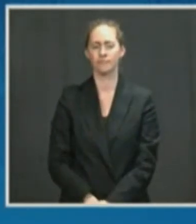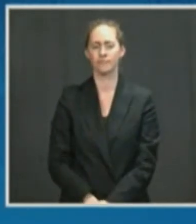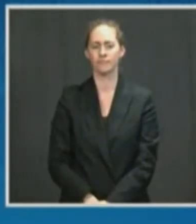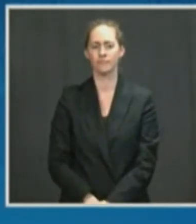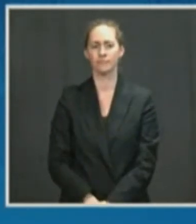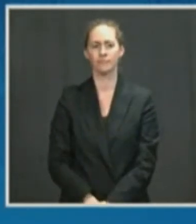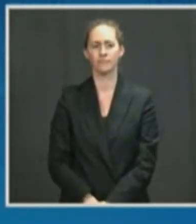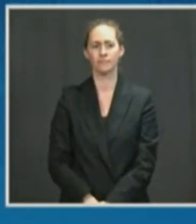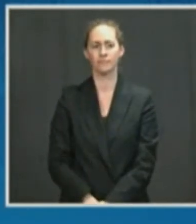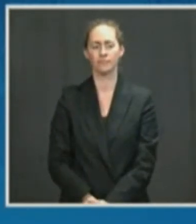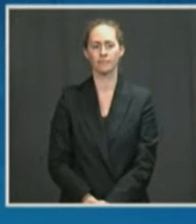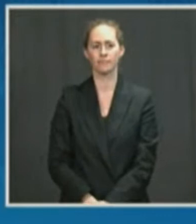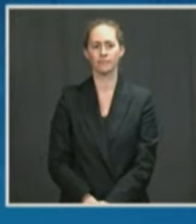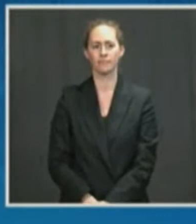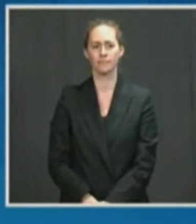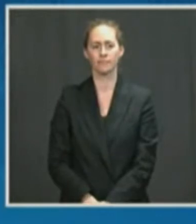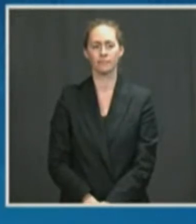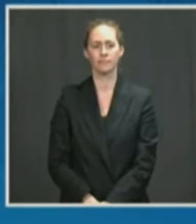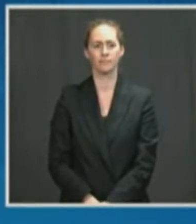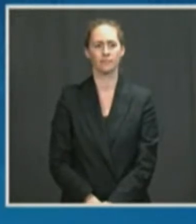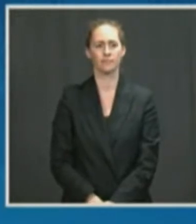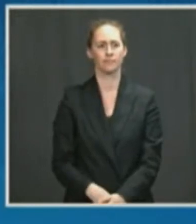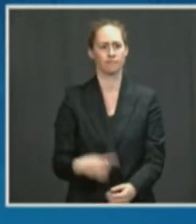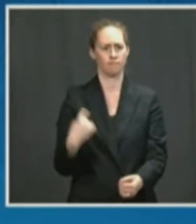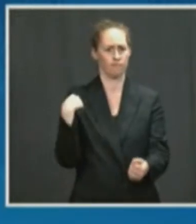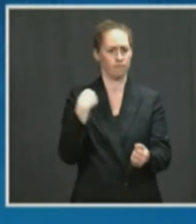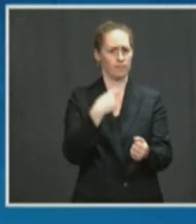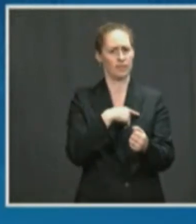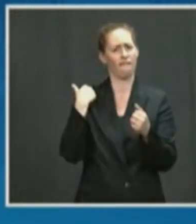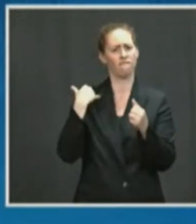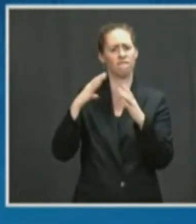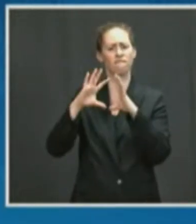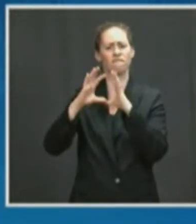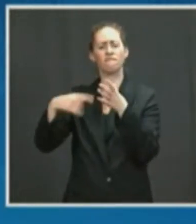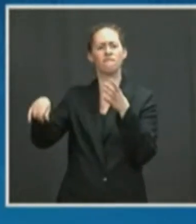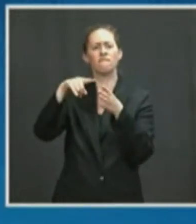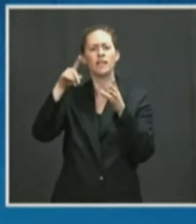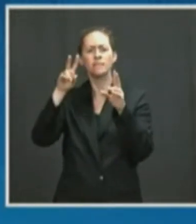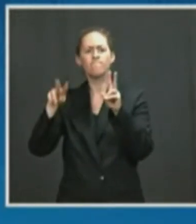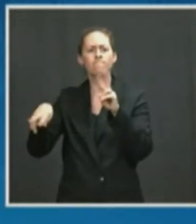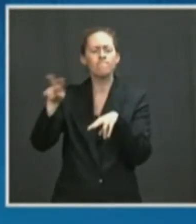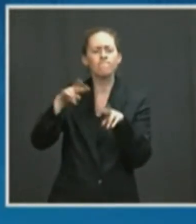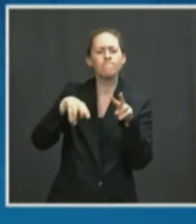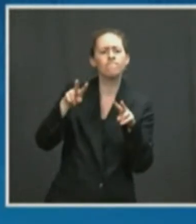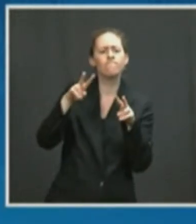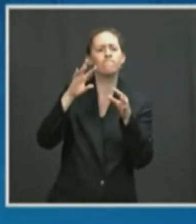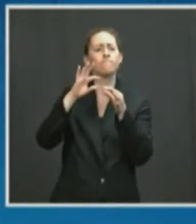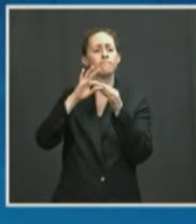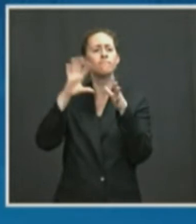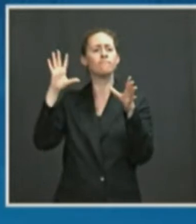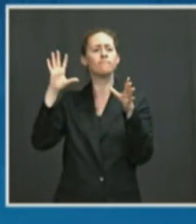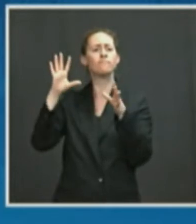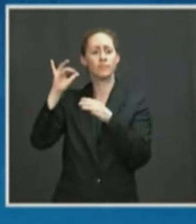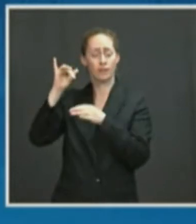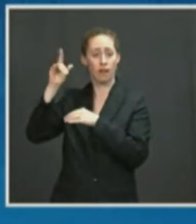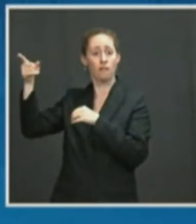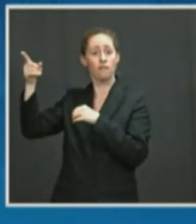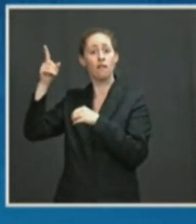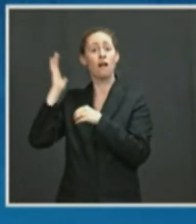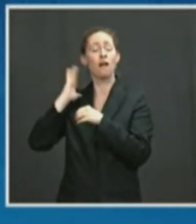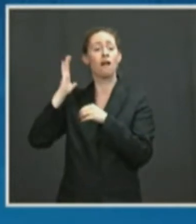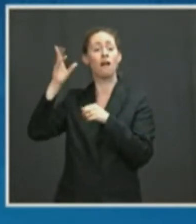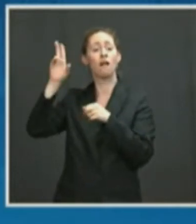We have not meddled in the way the public ministry and the attorney general manage